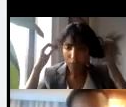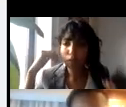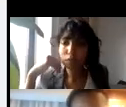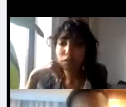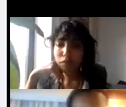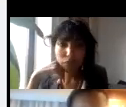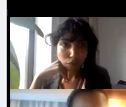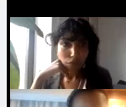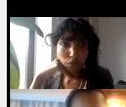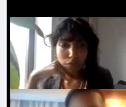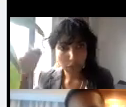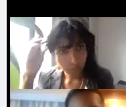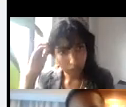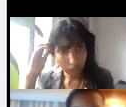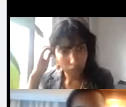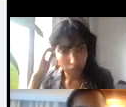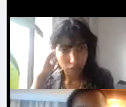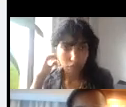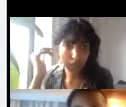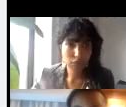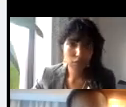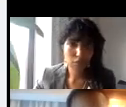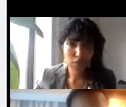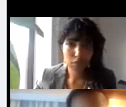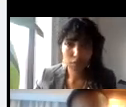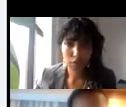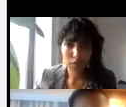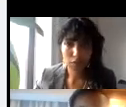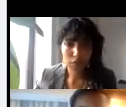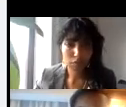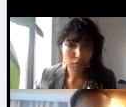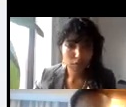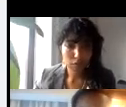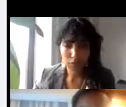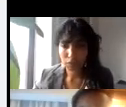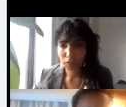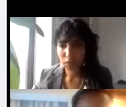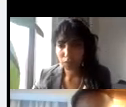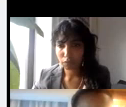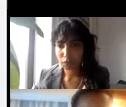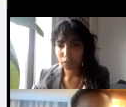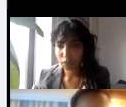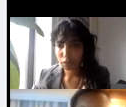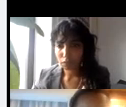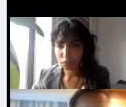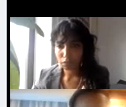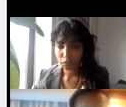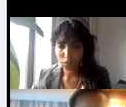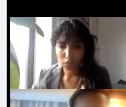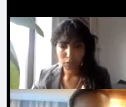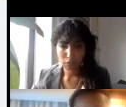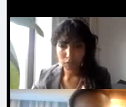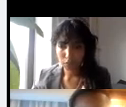over funding access to livable and stable housing. It's a choice to fund